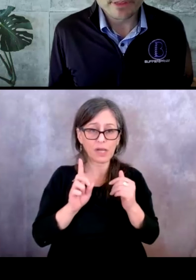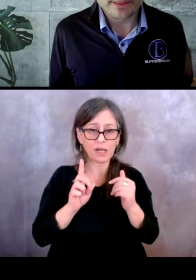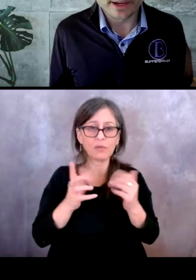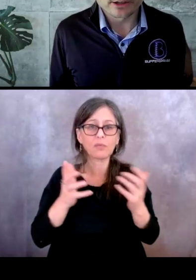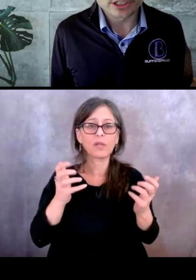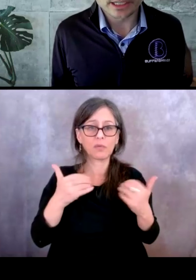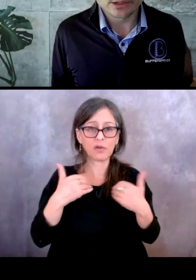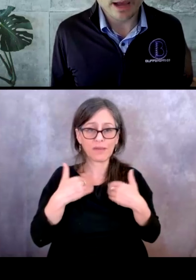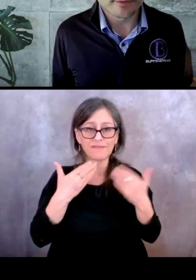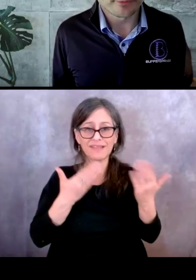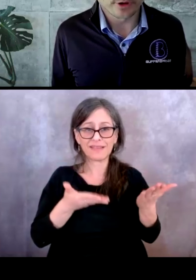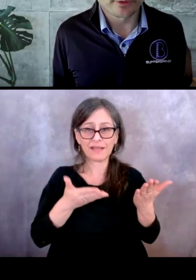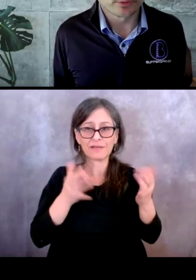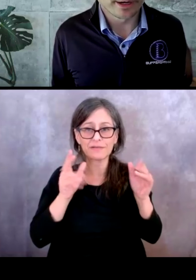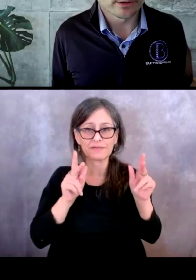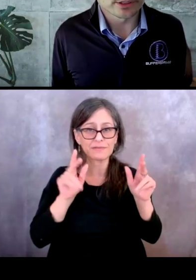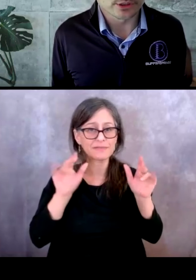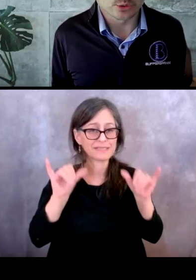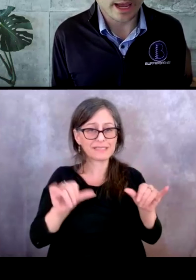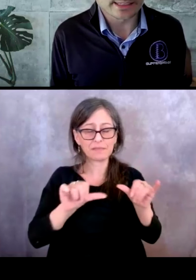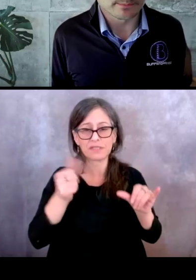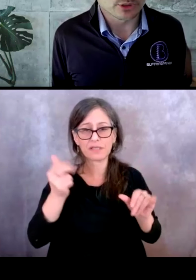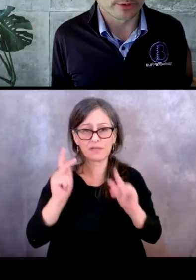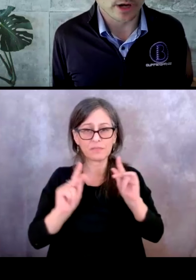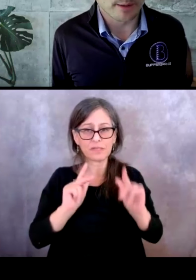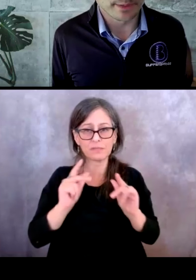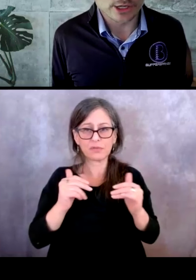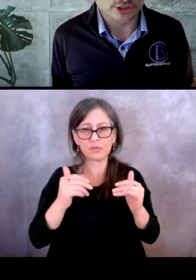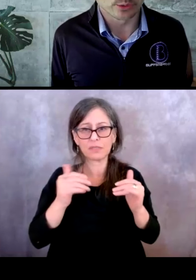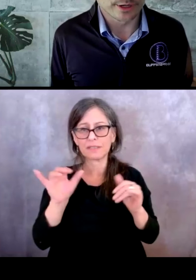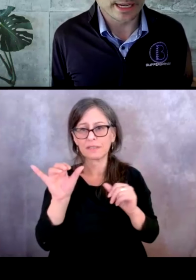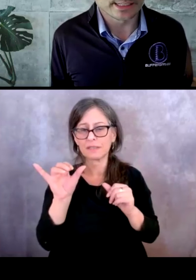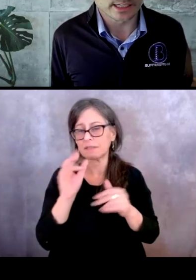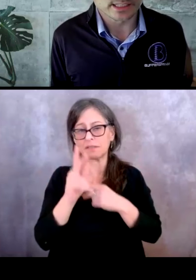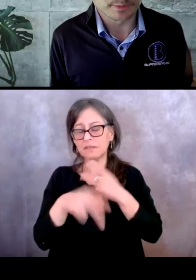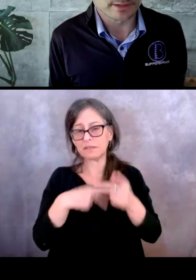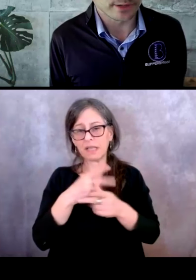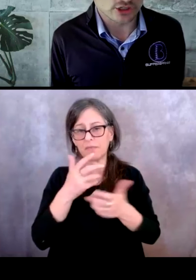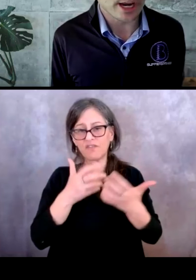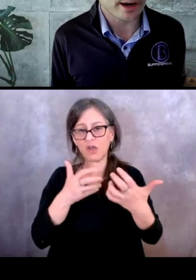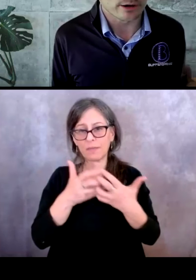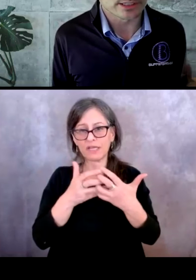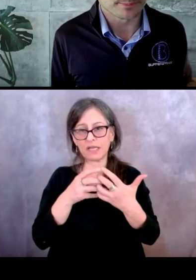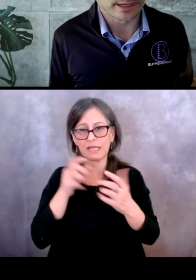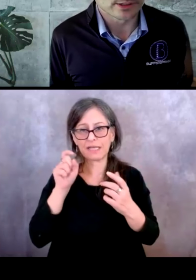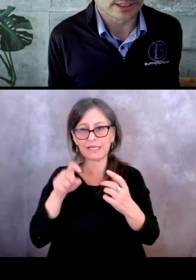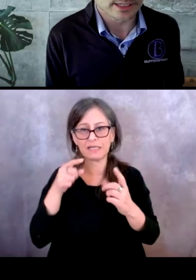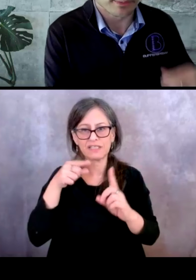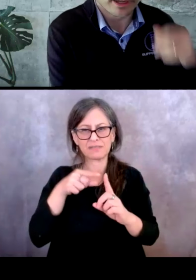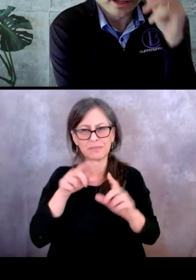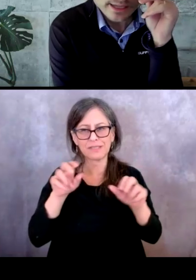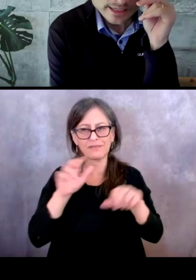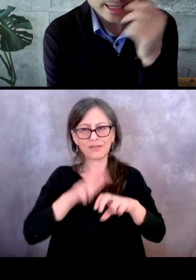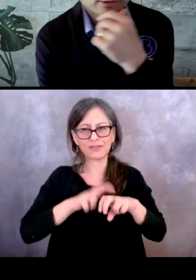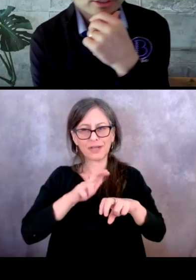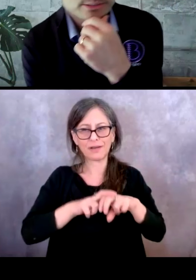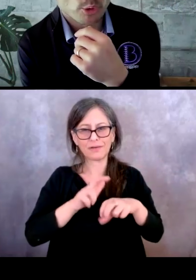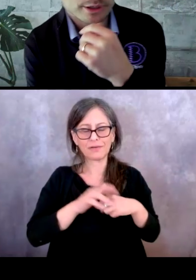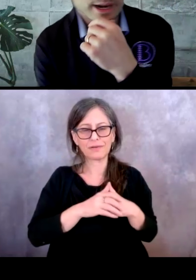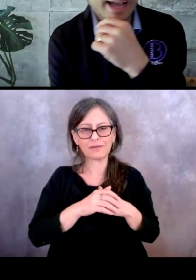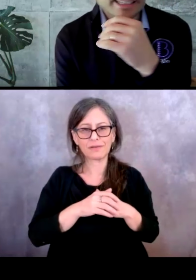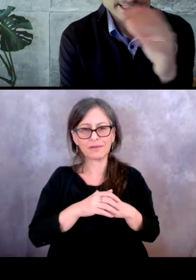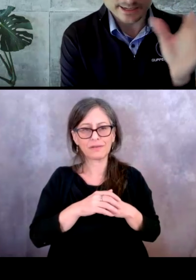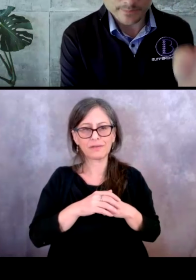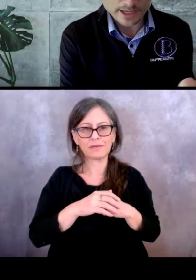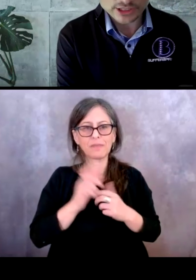want to have that there just like you have it for everyone else who has some sort of accommodation or needs a specific chair or something else that's there. But tailored